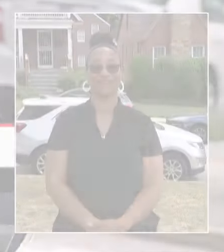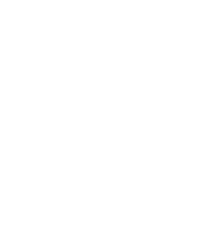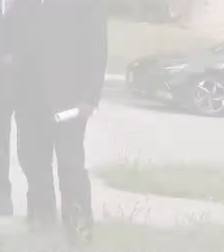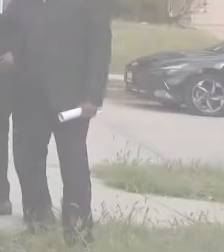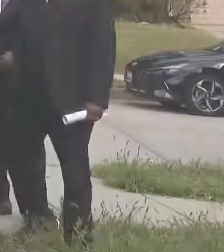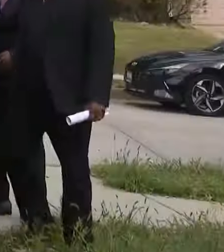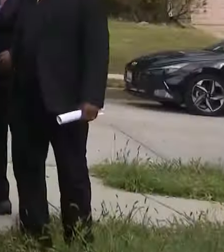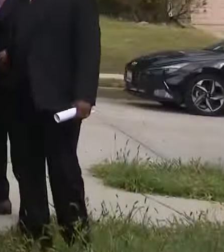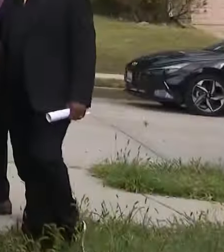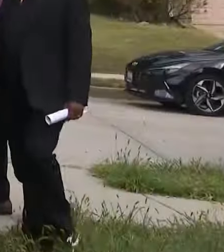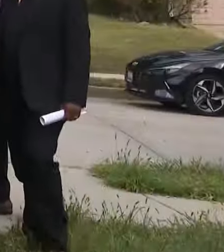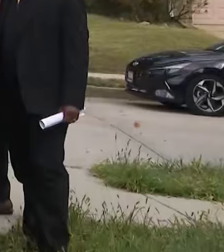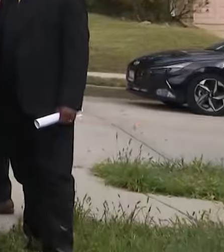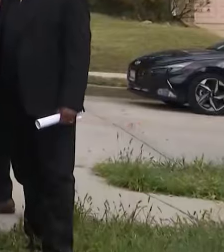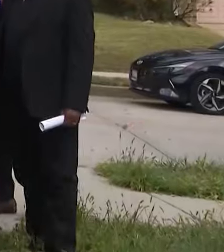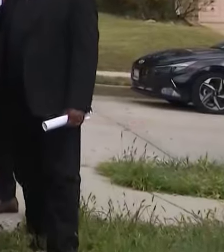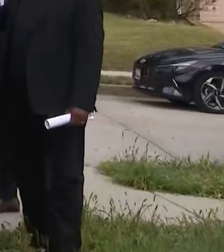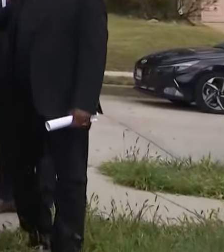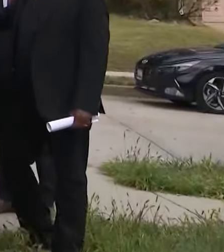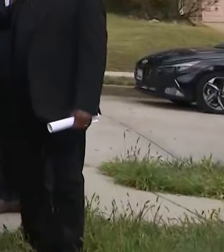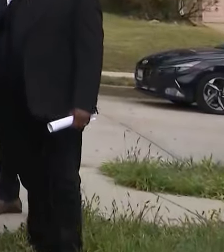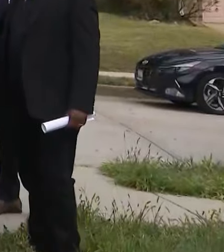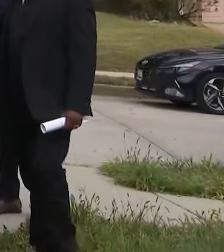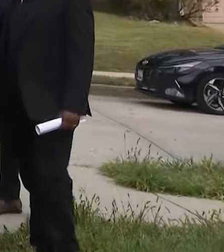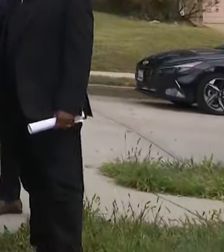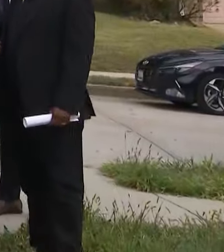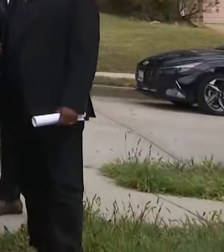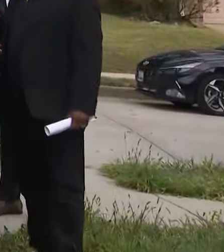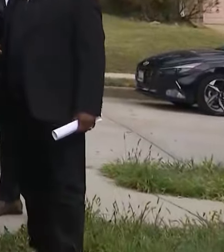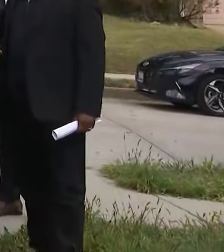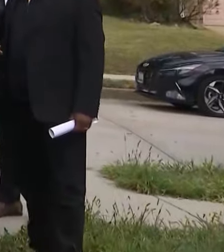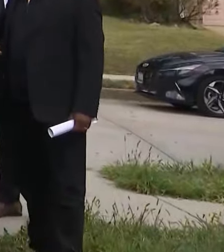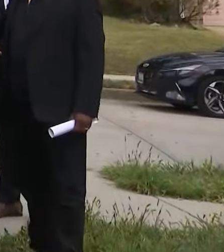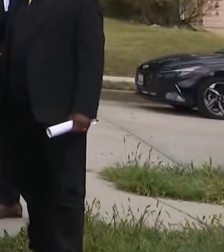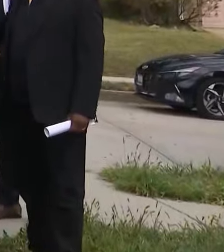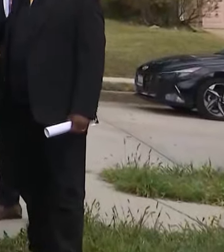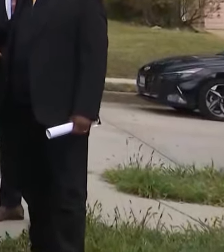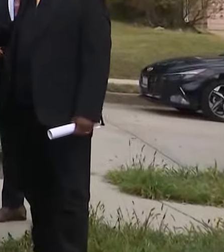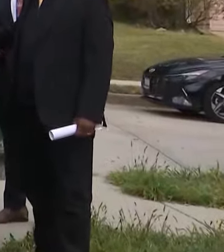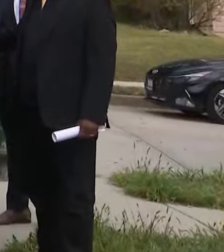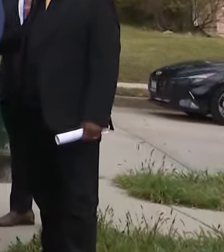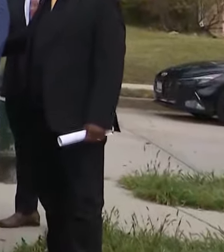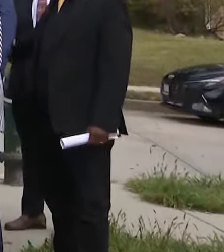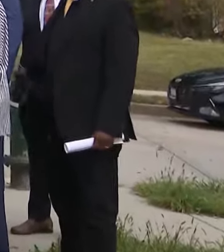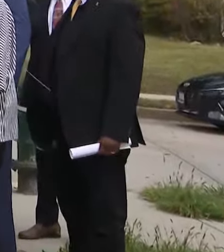for. Okay, on the count of 3. 1, 2,